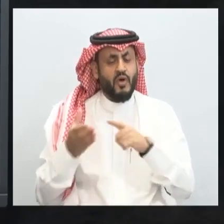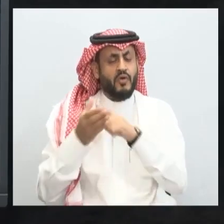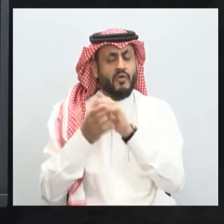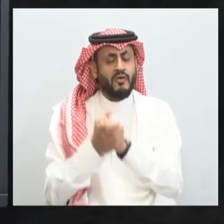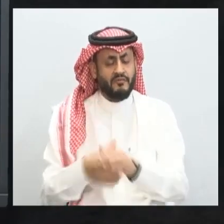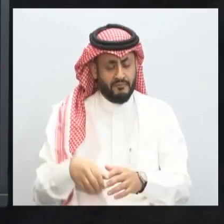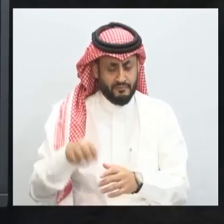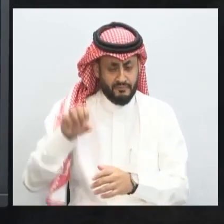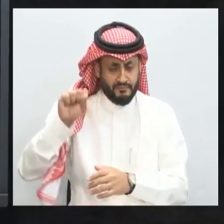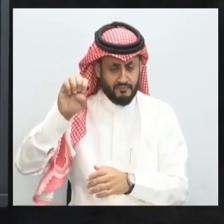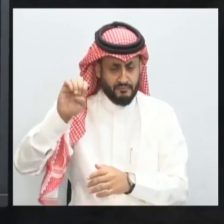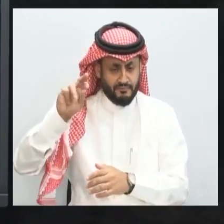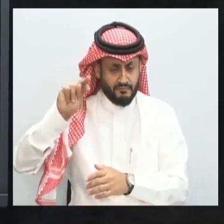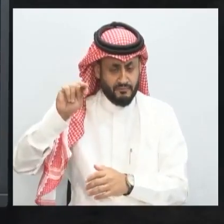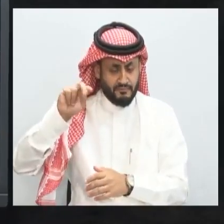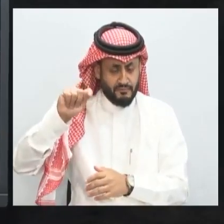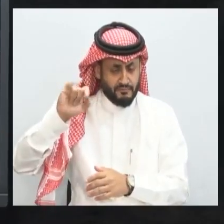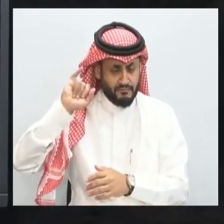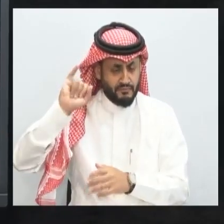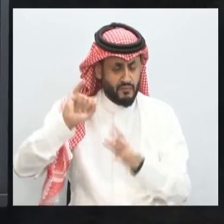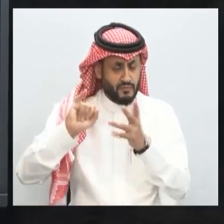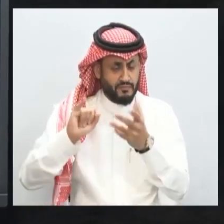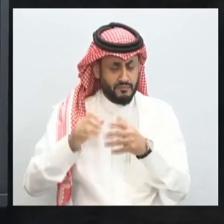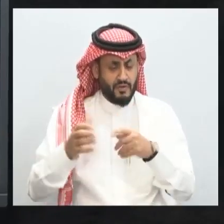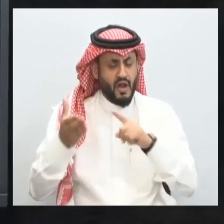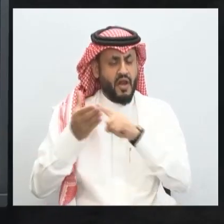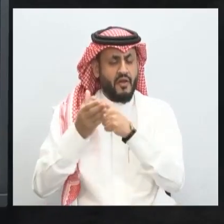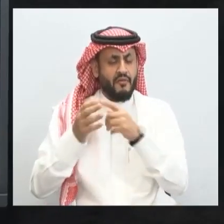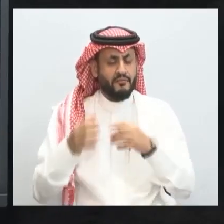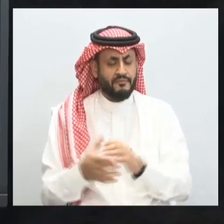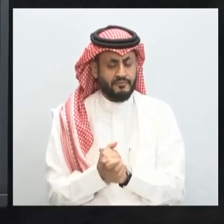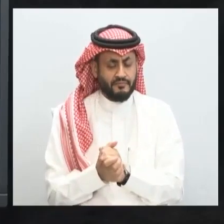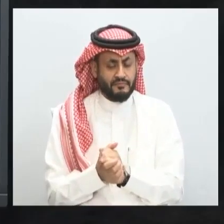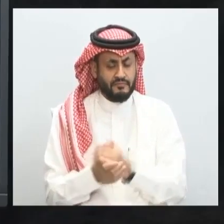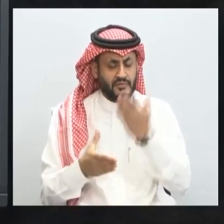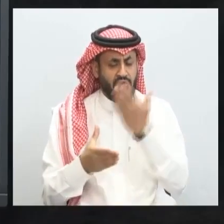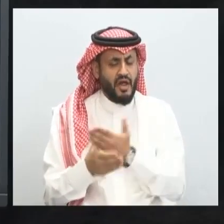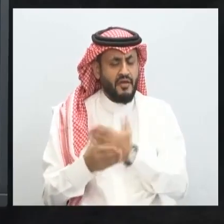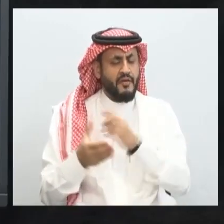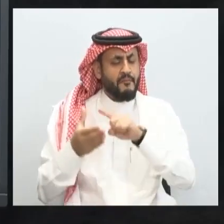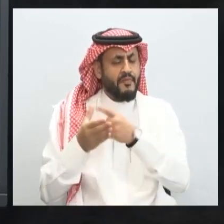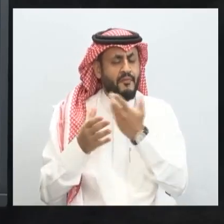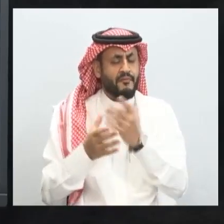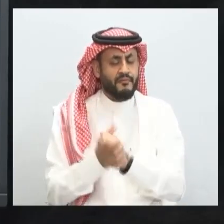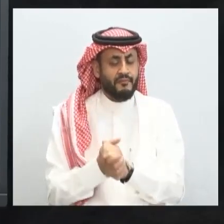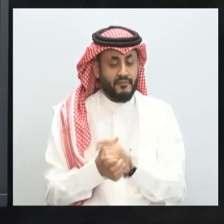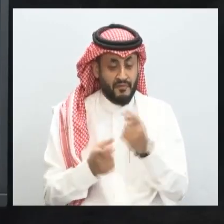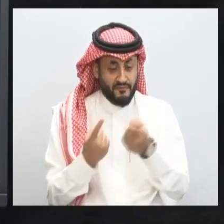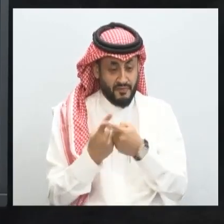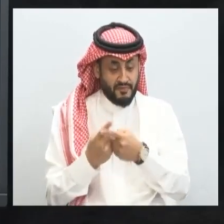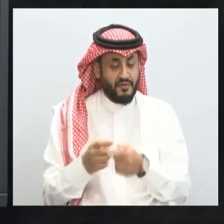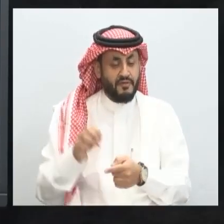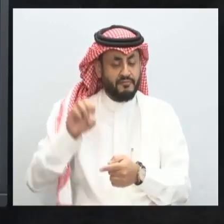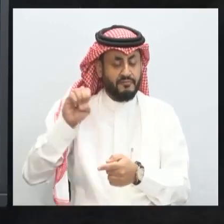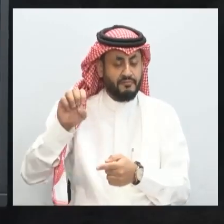SETI program? Now, as I mentioned before, you are going to know before what does this abbreviation stand for, and